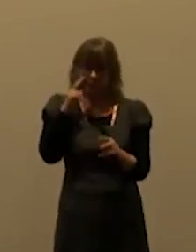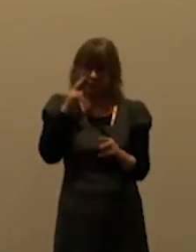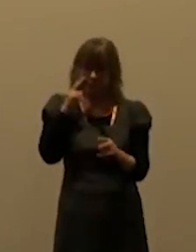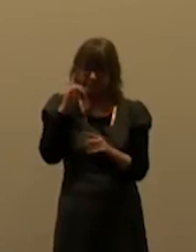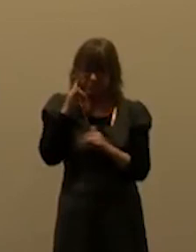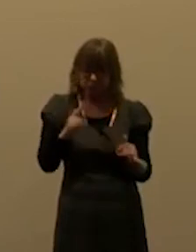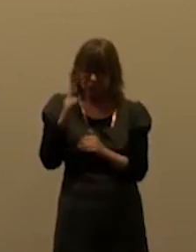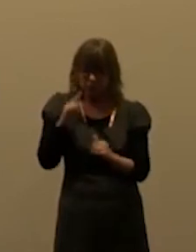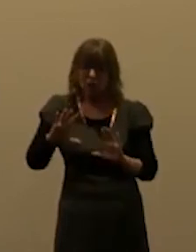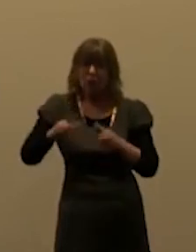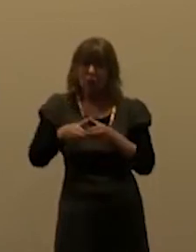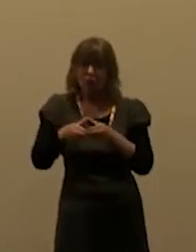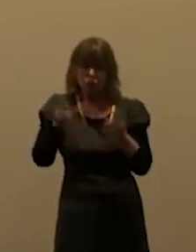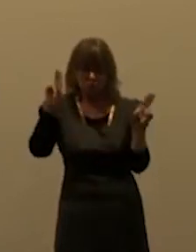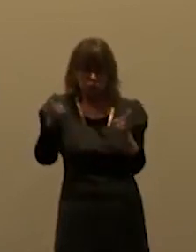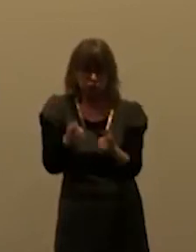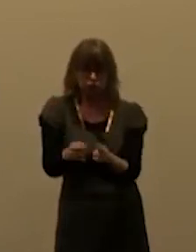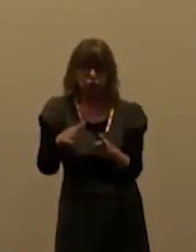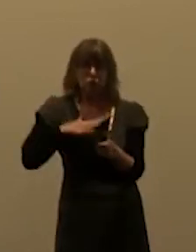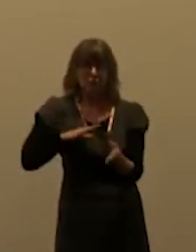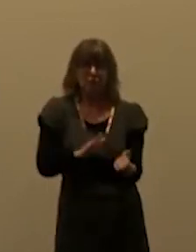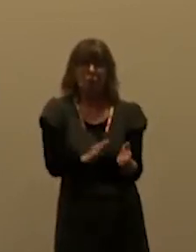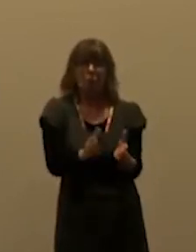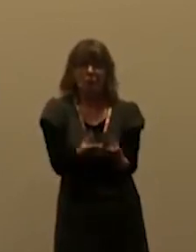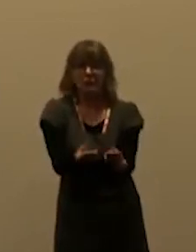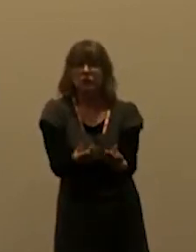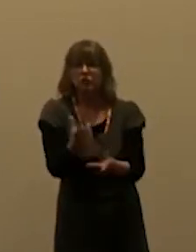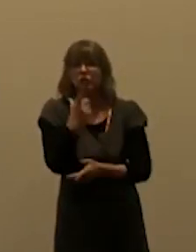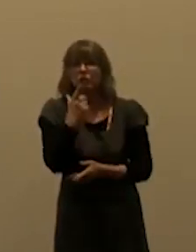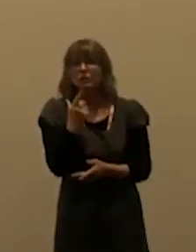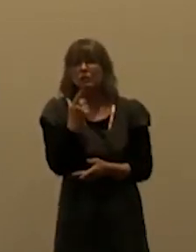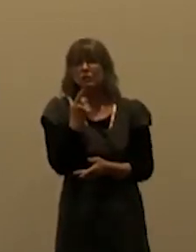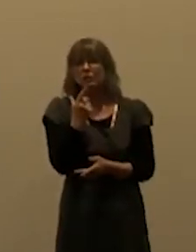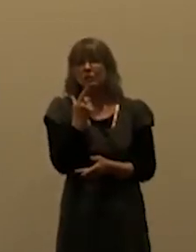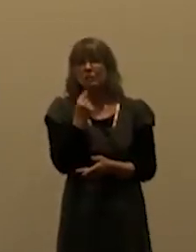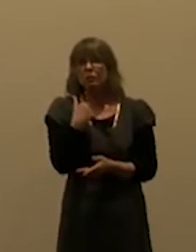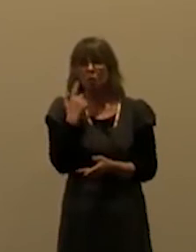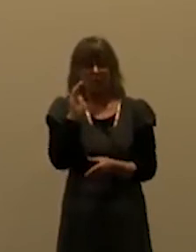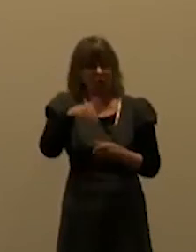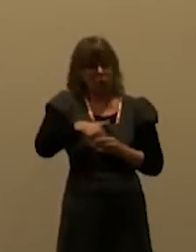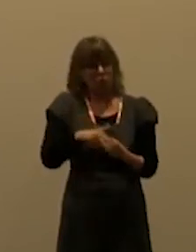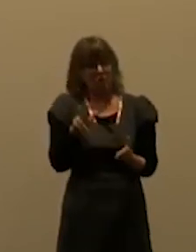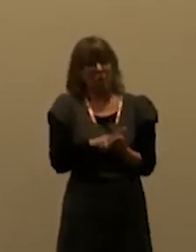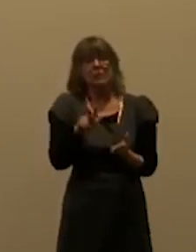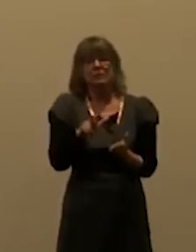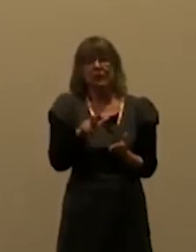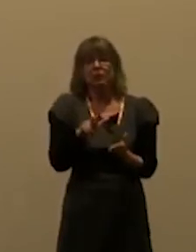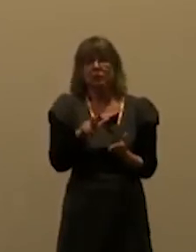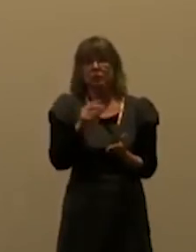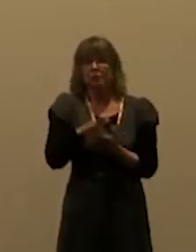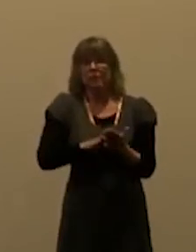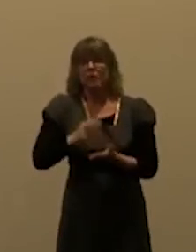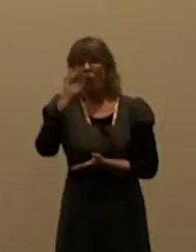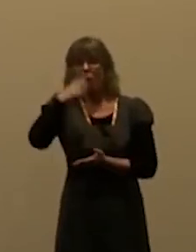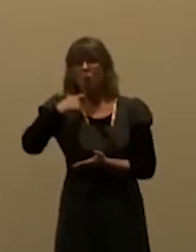for example, that Exchange Online Management came in when we got finally modern authentication with Exchange. They incorporated that, and we can get rid of the old one, thank